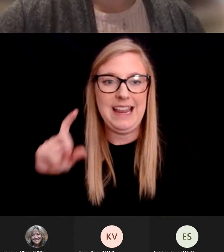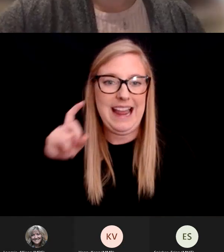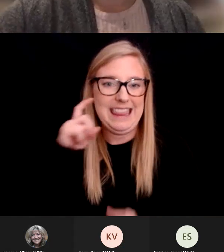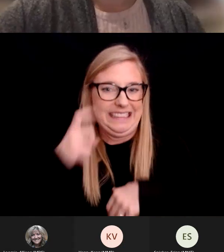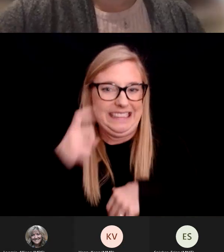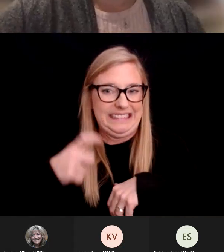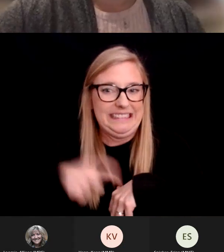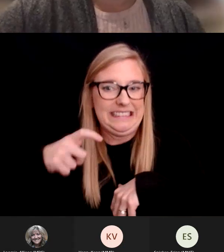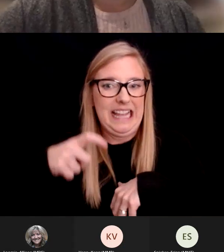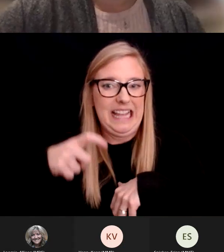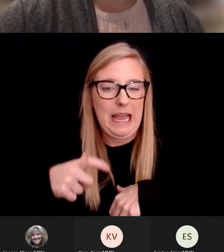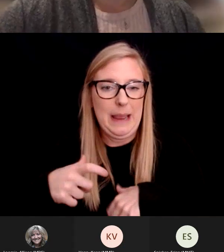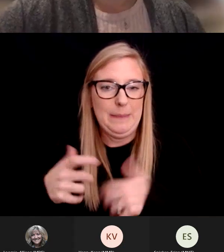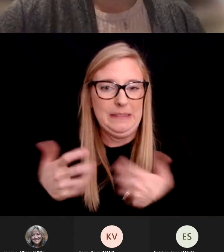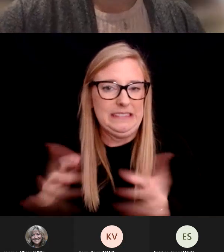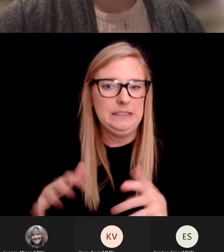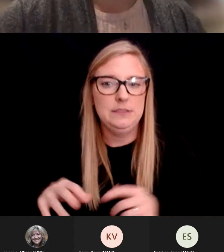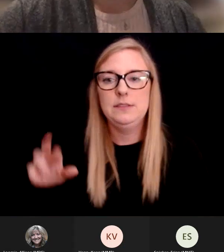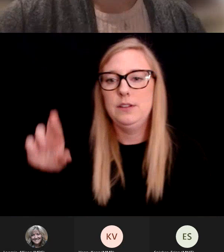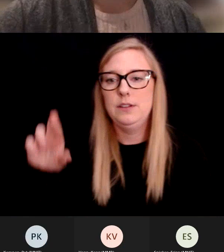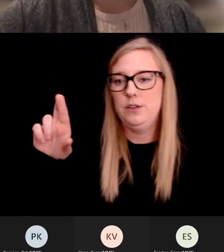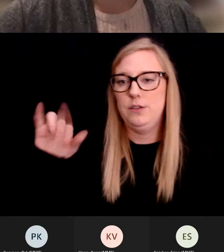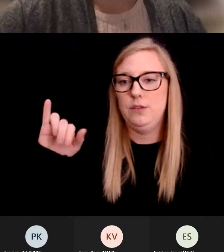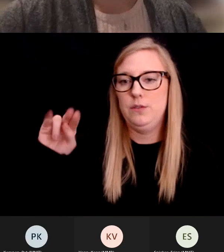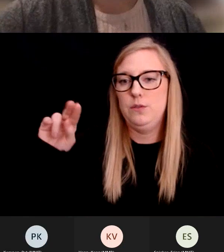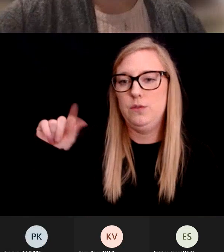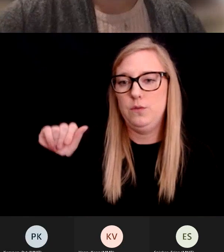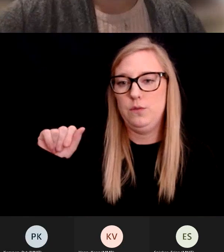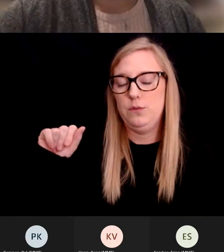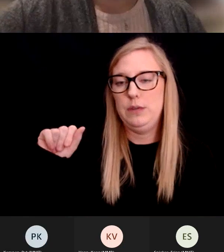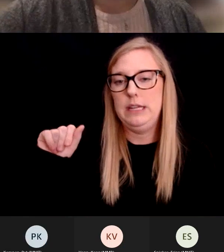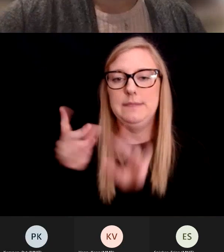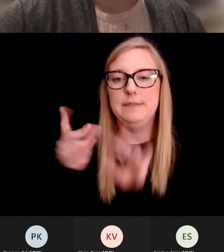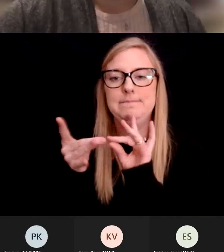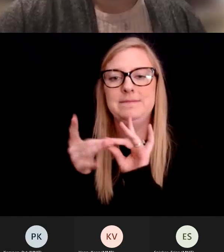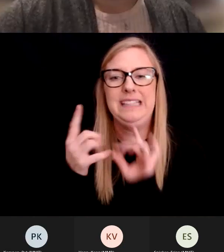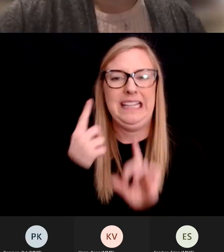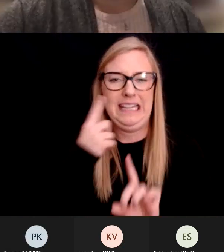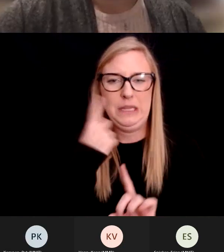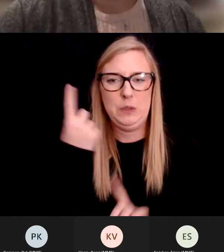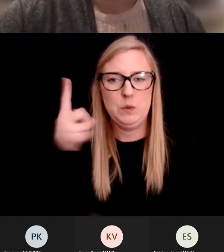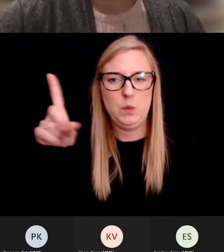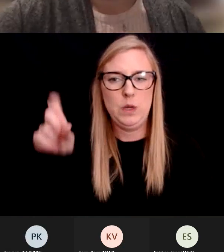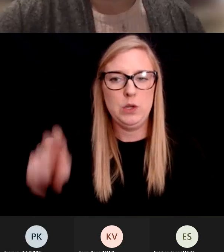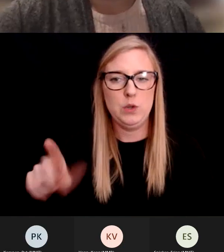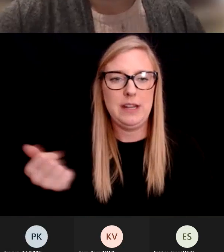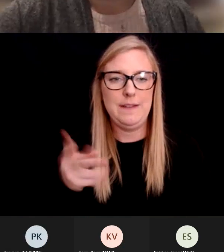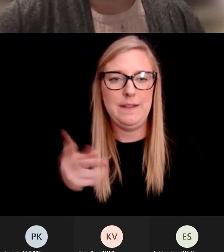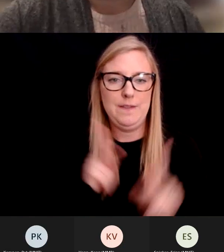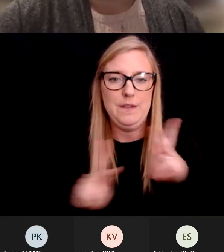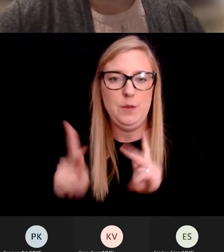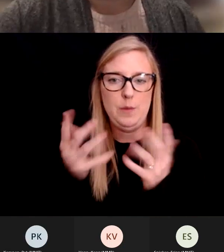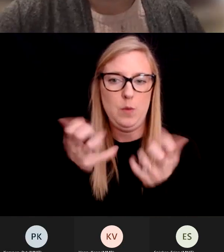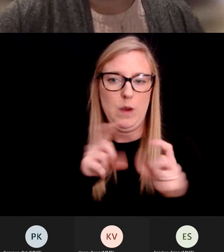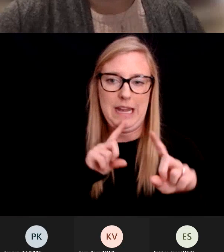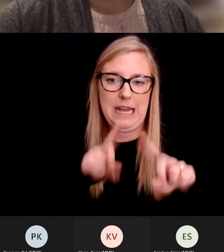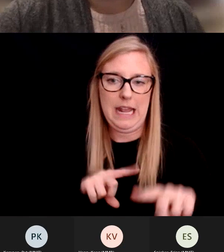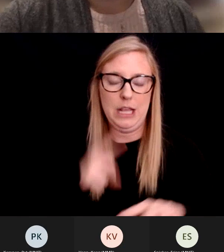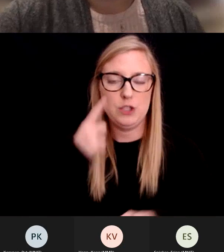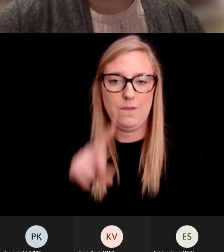here. Matt, this is Rita Larson, and there's one question which I think several people would like to get an answer to.